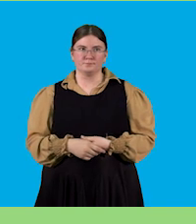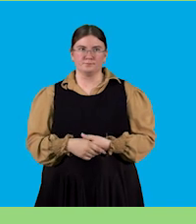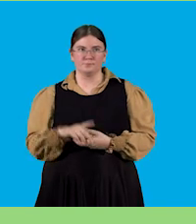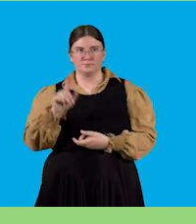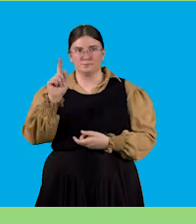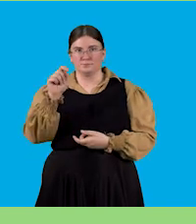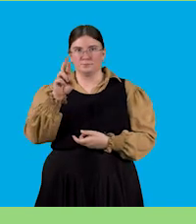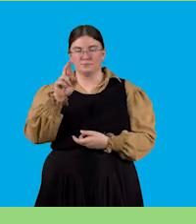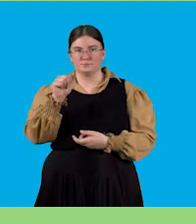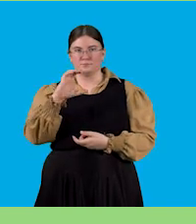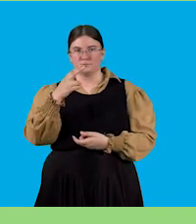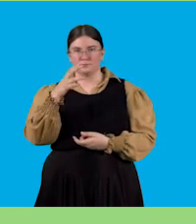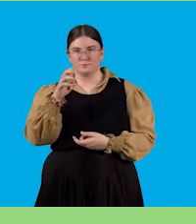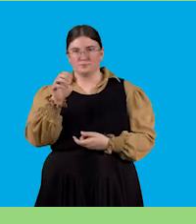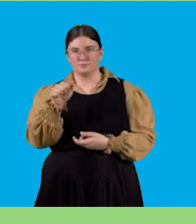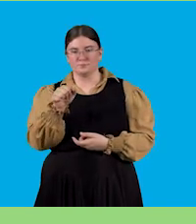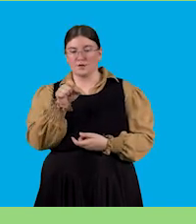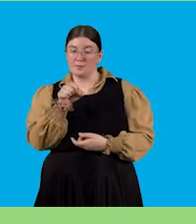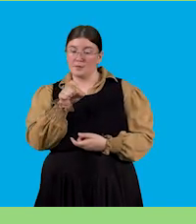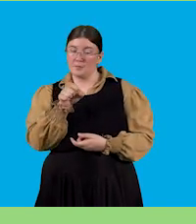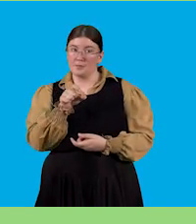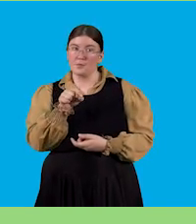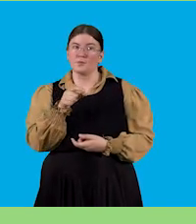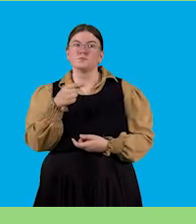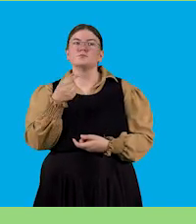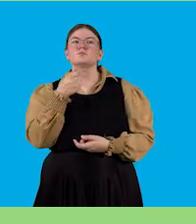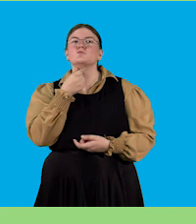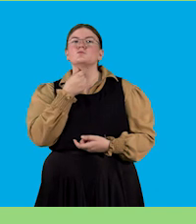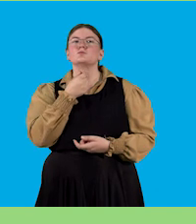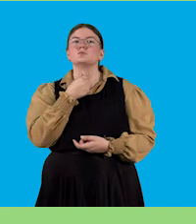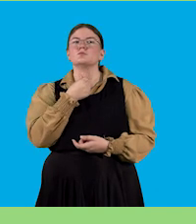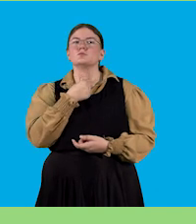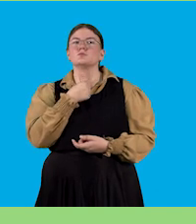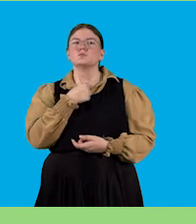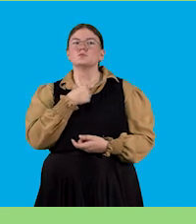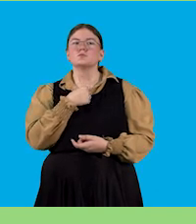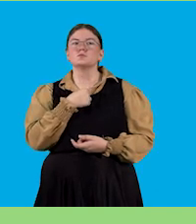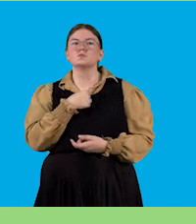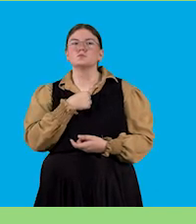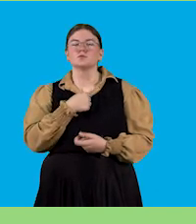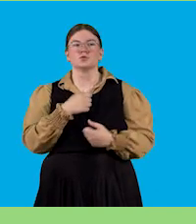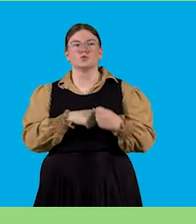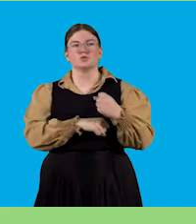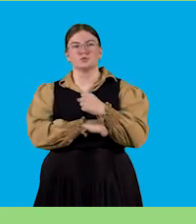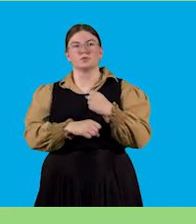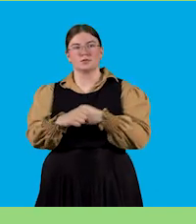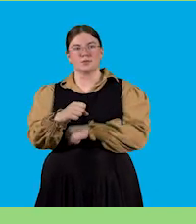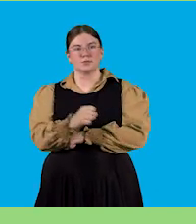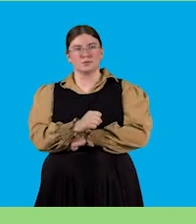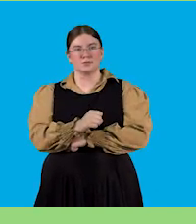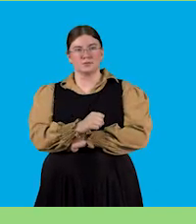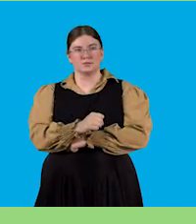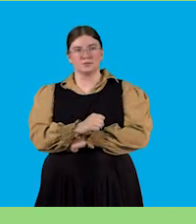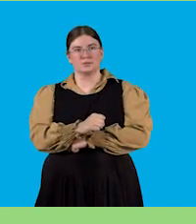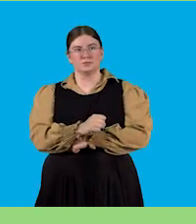And then looking at the trachea. Now the trachea is a long, straight, tube-like structure. It